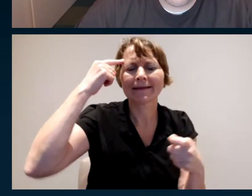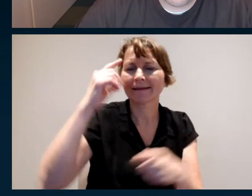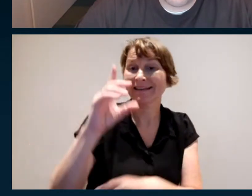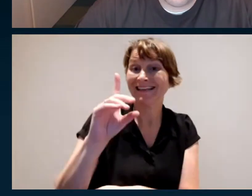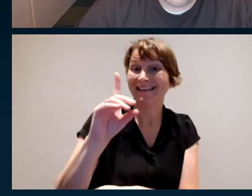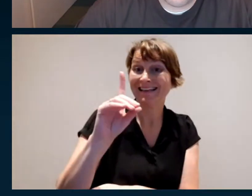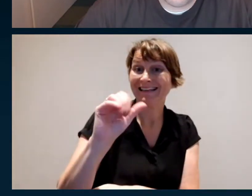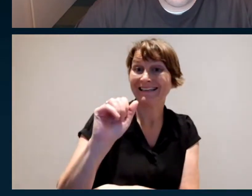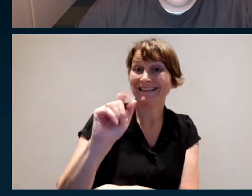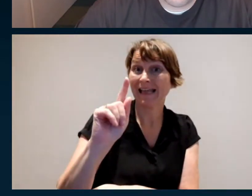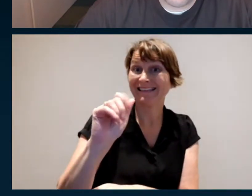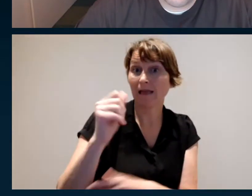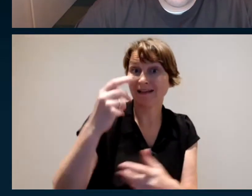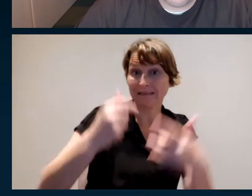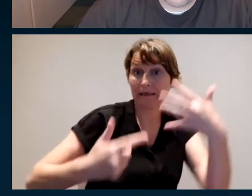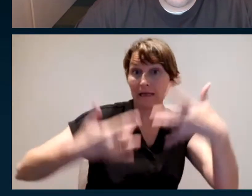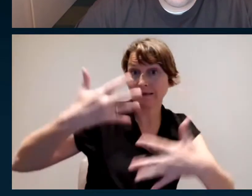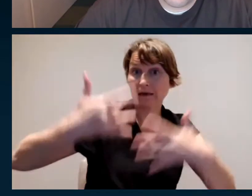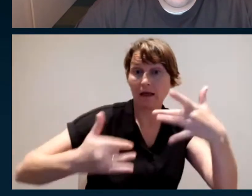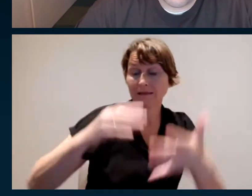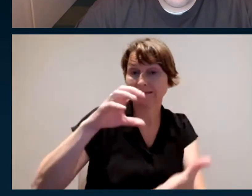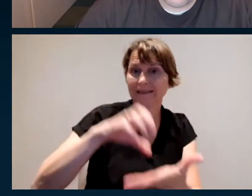useful to have that